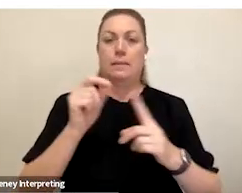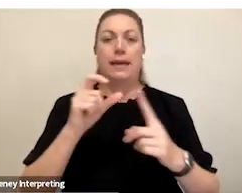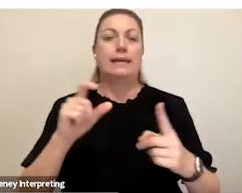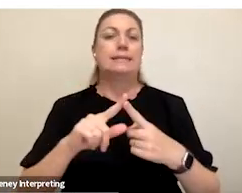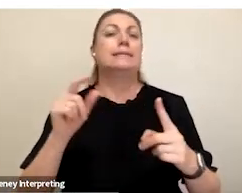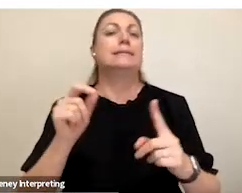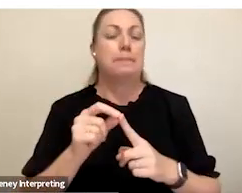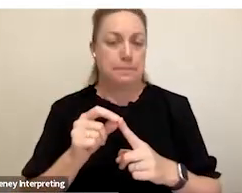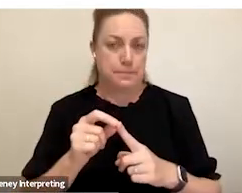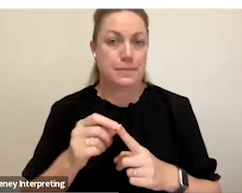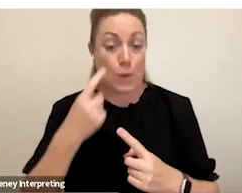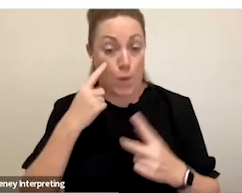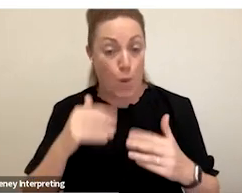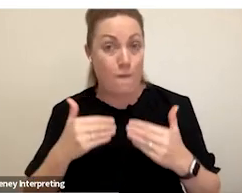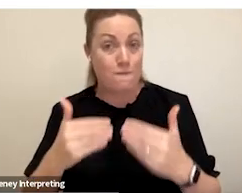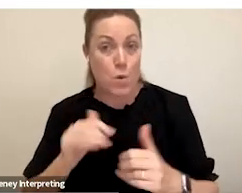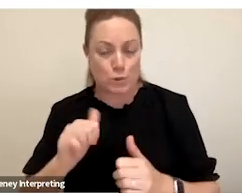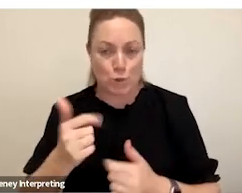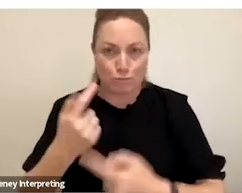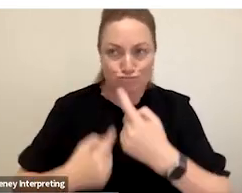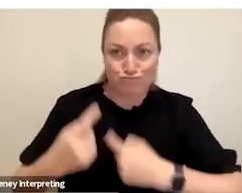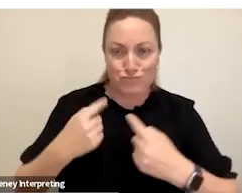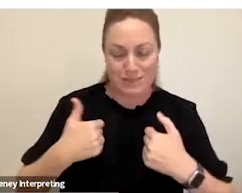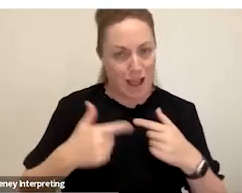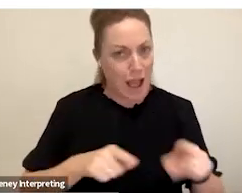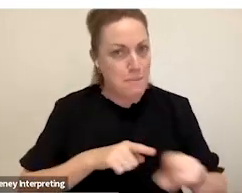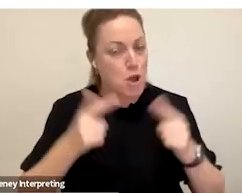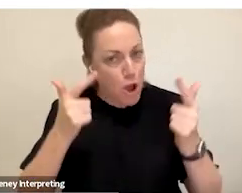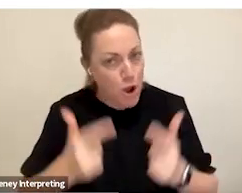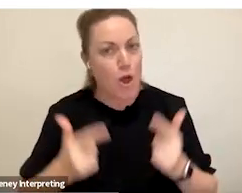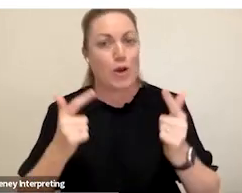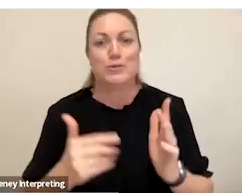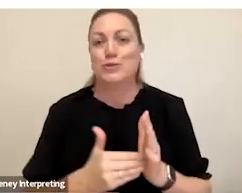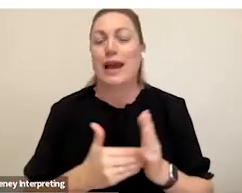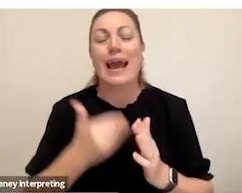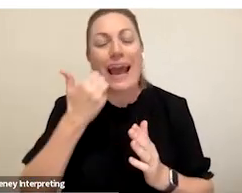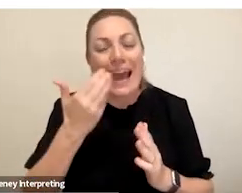look forward to hearing what you're about to tell us all, because, as I say, I'm learning a great deal about this